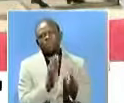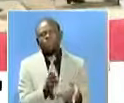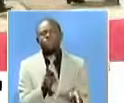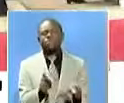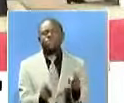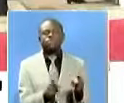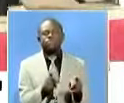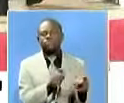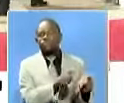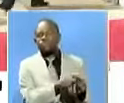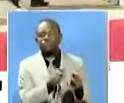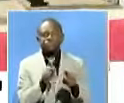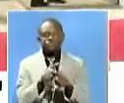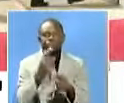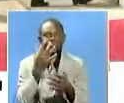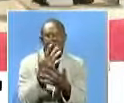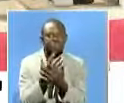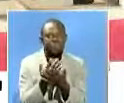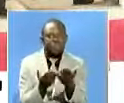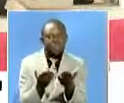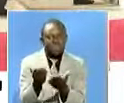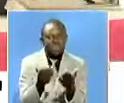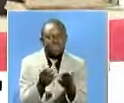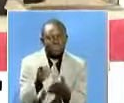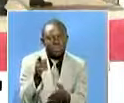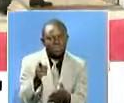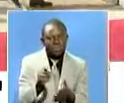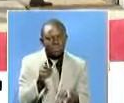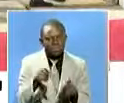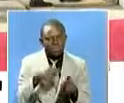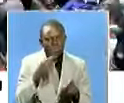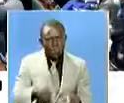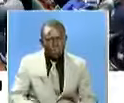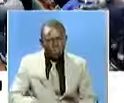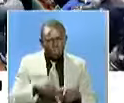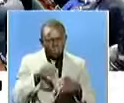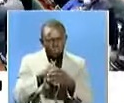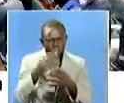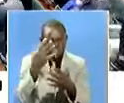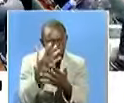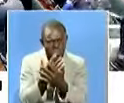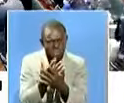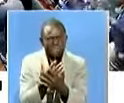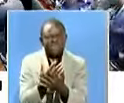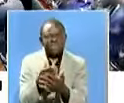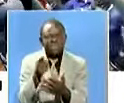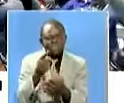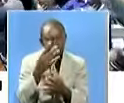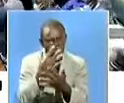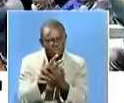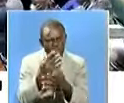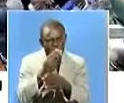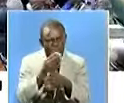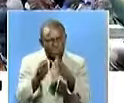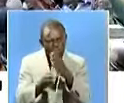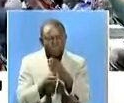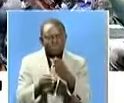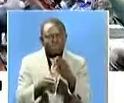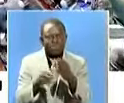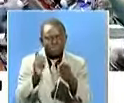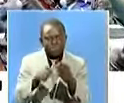this living standards of those in correctional facilities need to be upgraded. He did actually speak